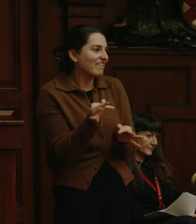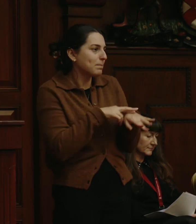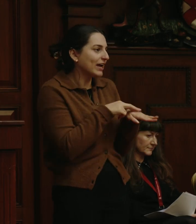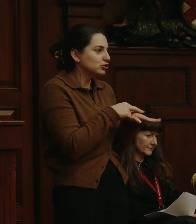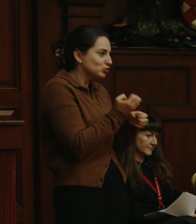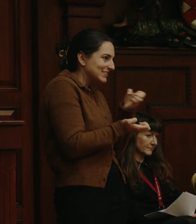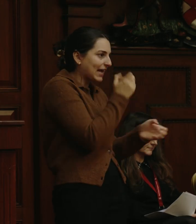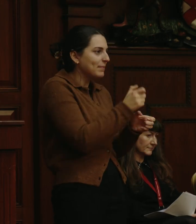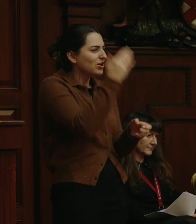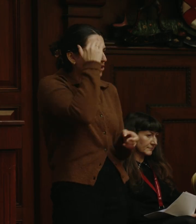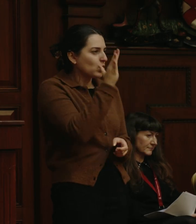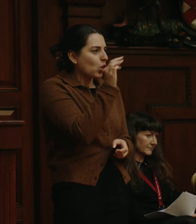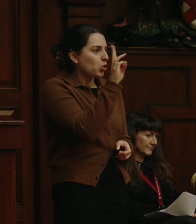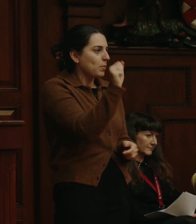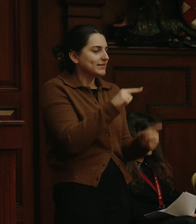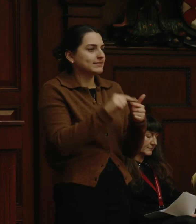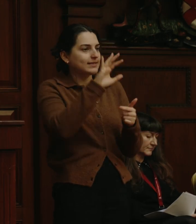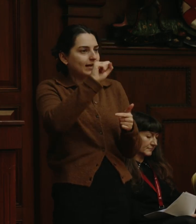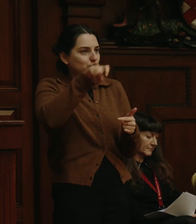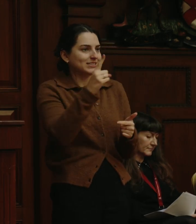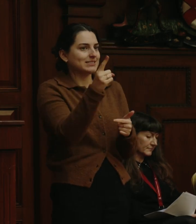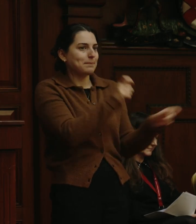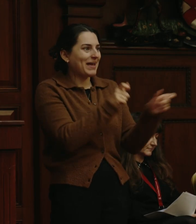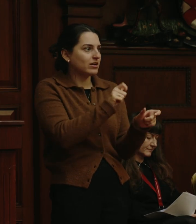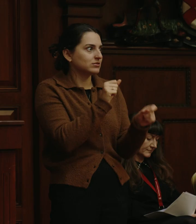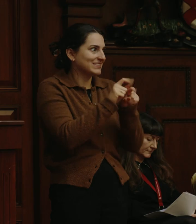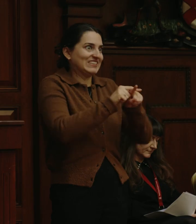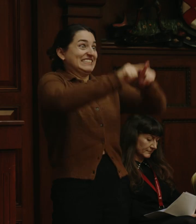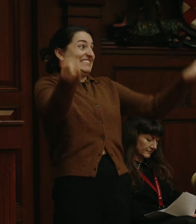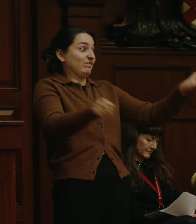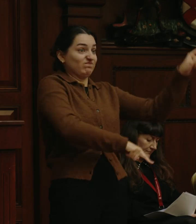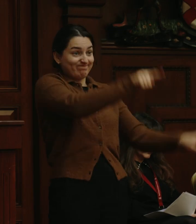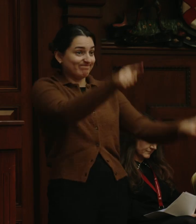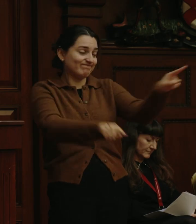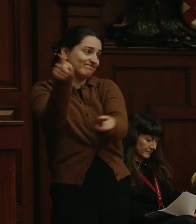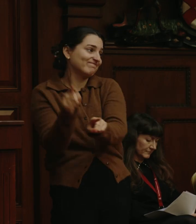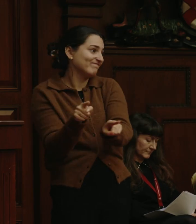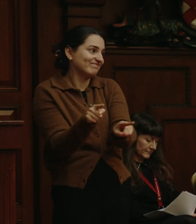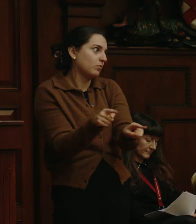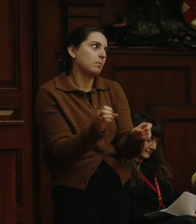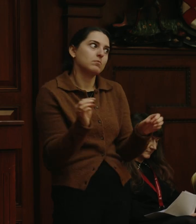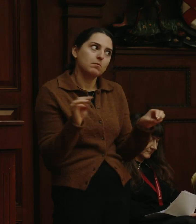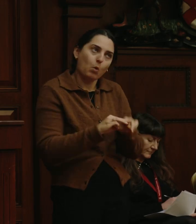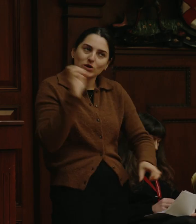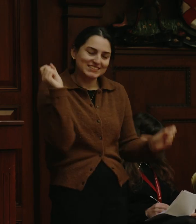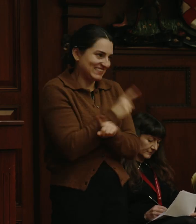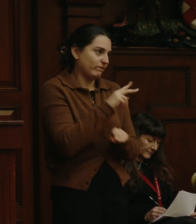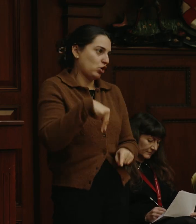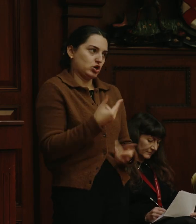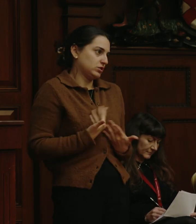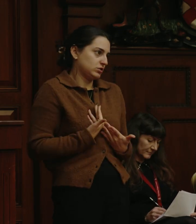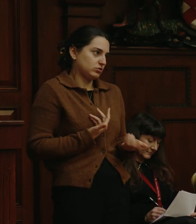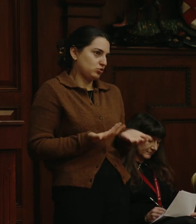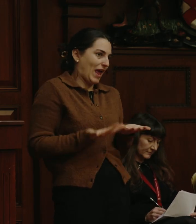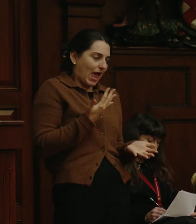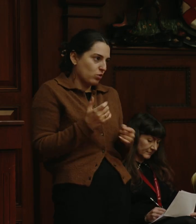you have diseases like lupus and Sjögren's and patients are not all identical, it is much more difficult.